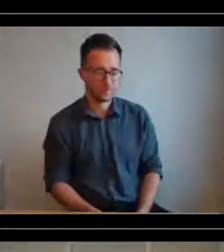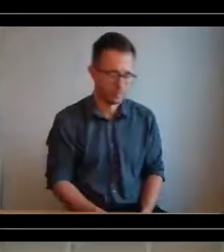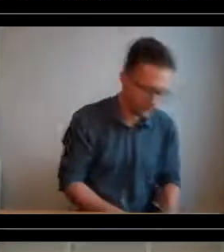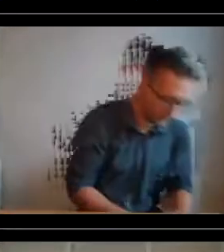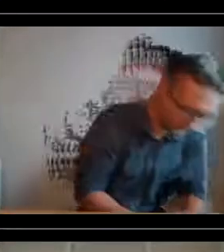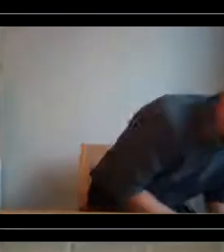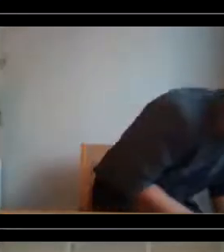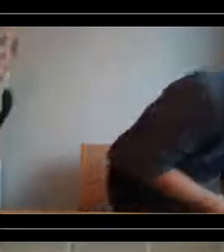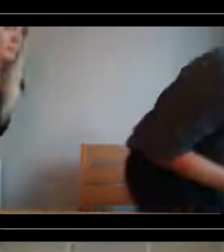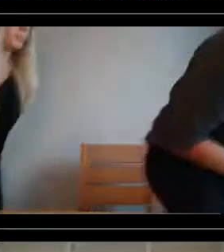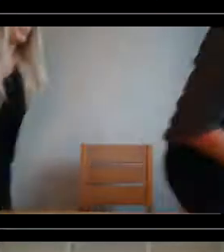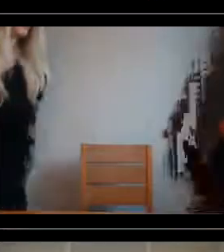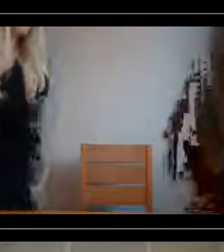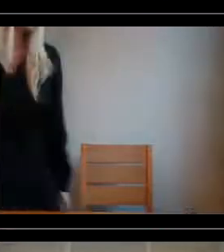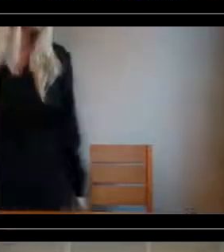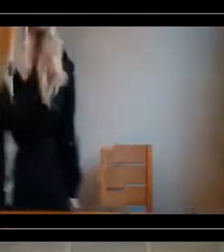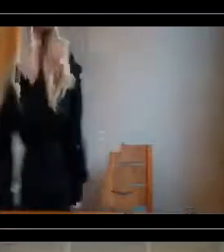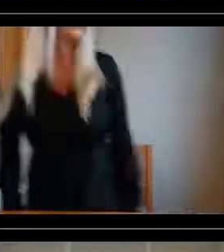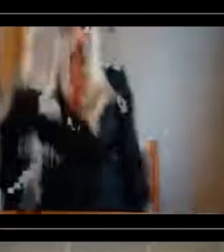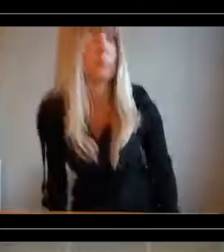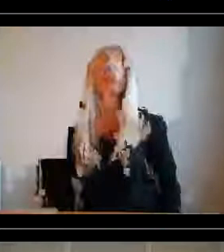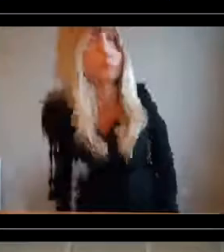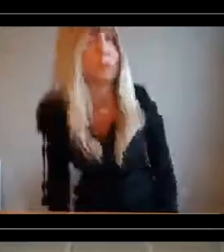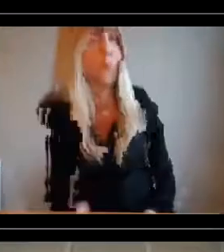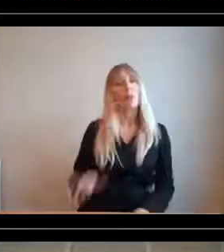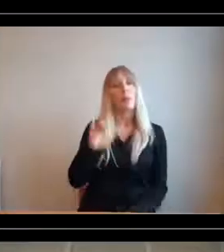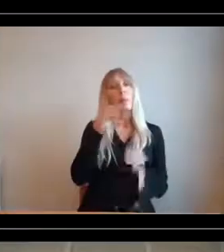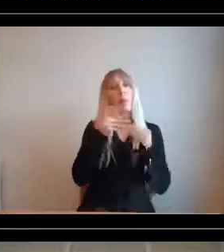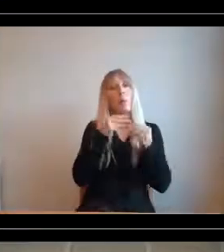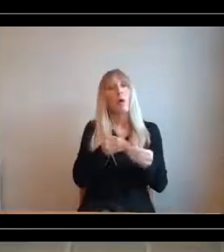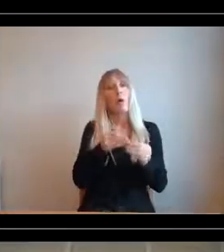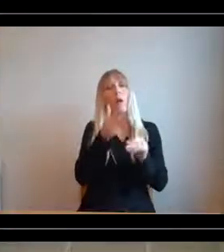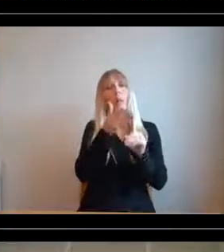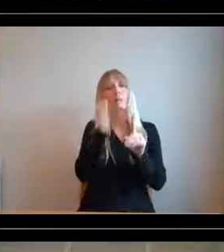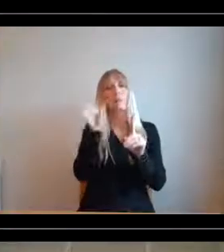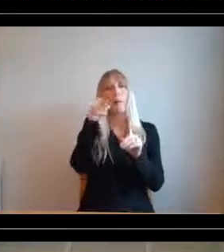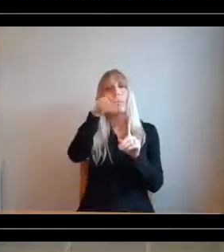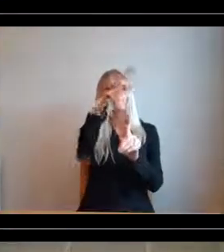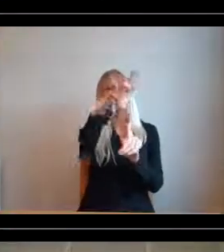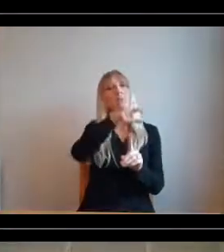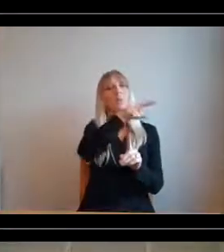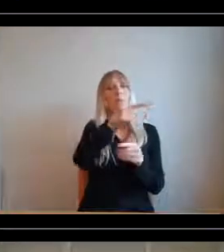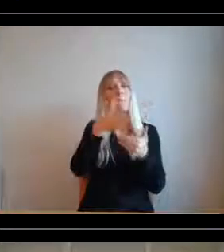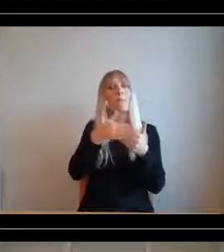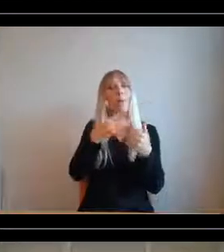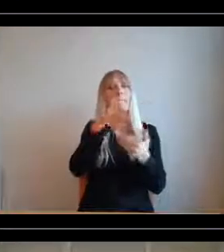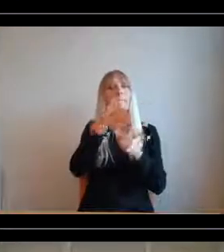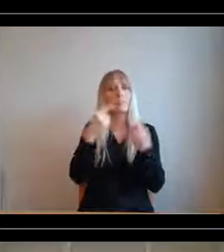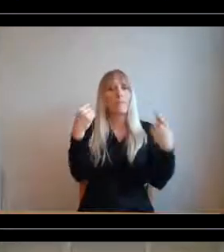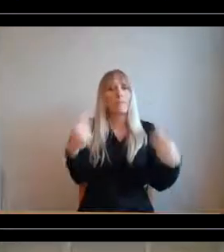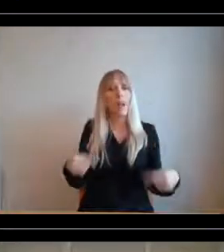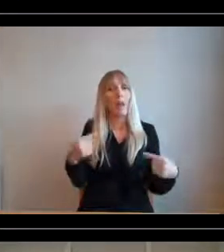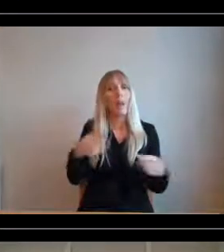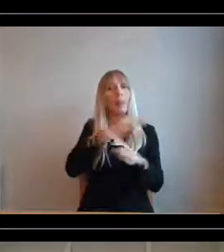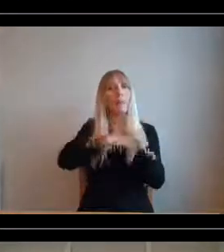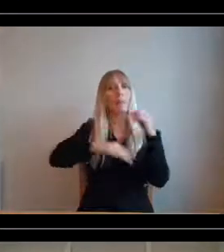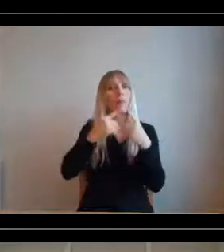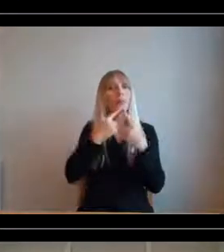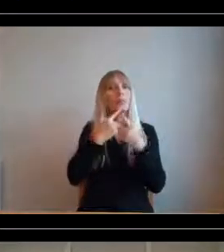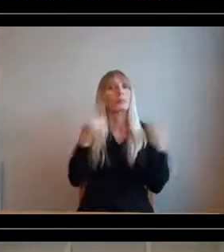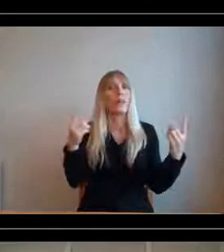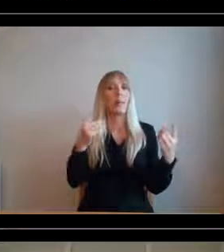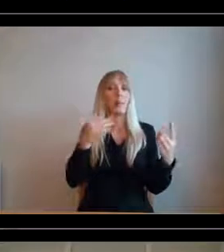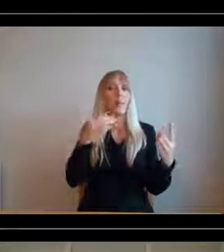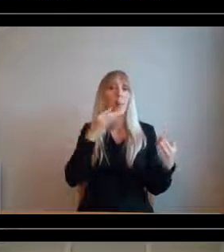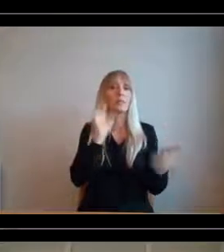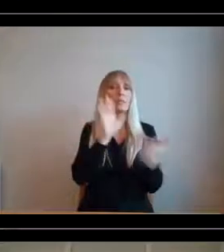And maybe it's worth just signposting that more information will be available in the environmental statement, of course, when we submit